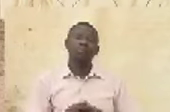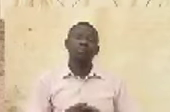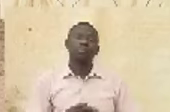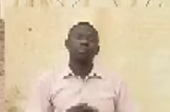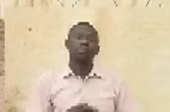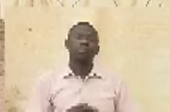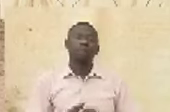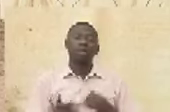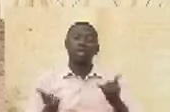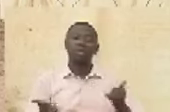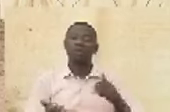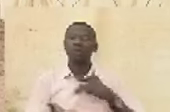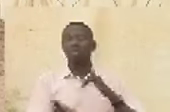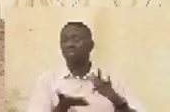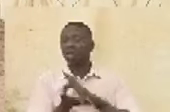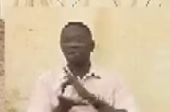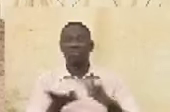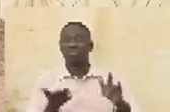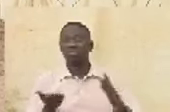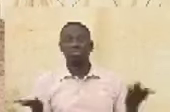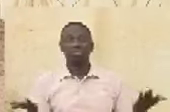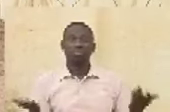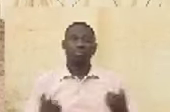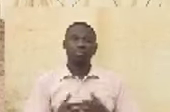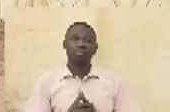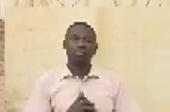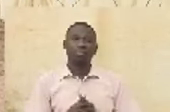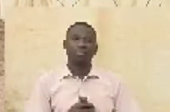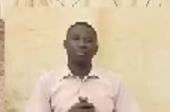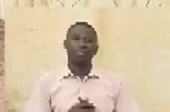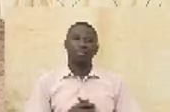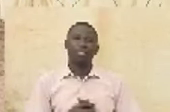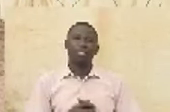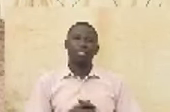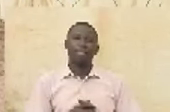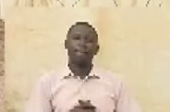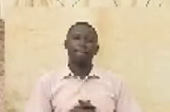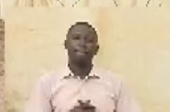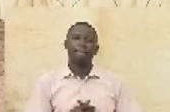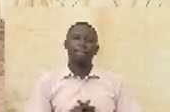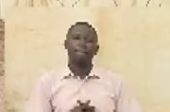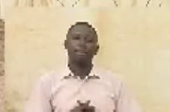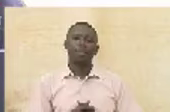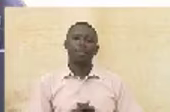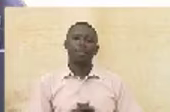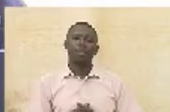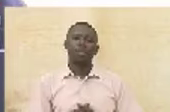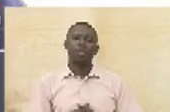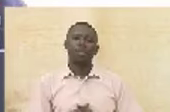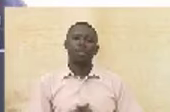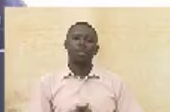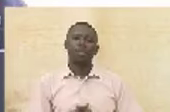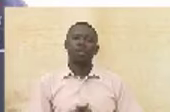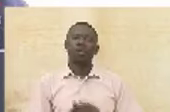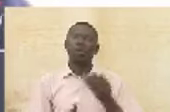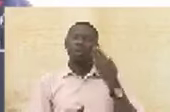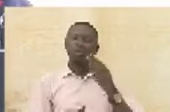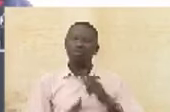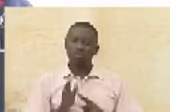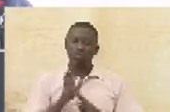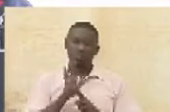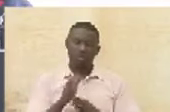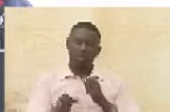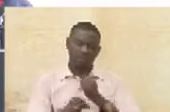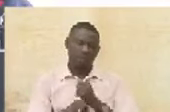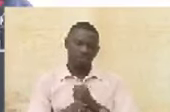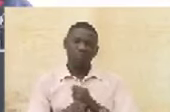also. Now you are naked. When you are made to remove your upper garment? Ako, ningi tada